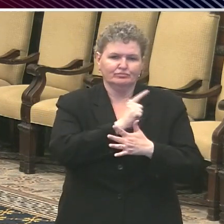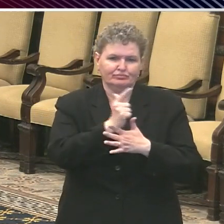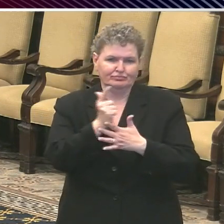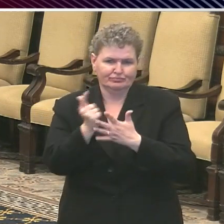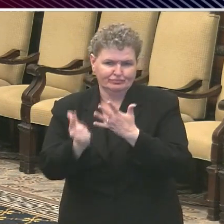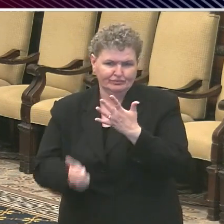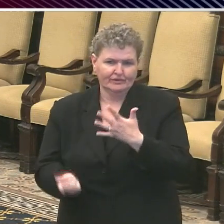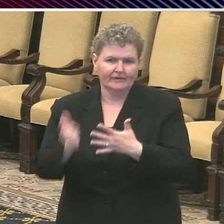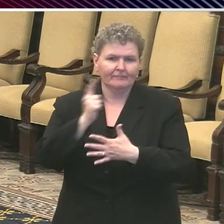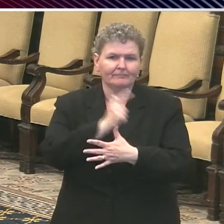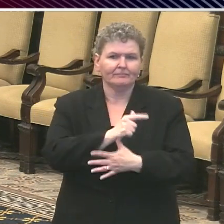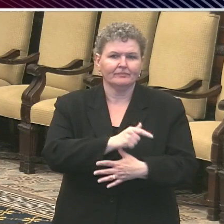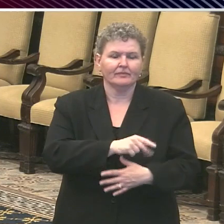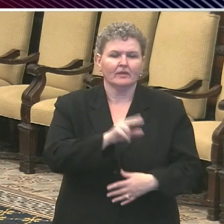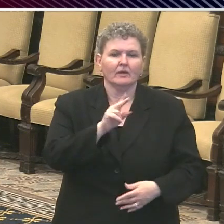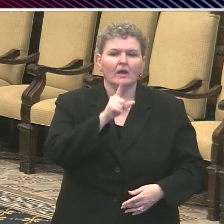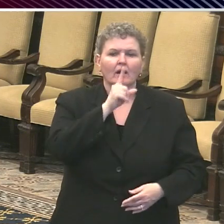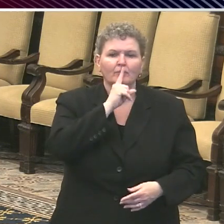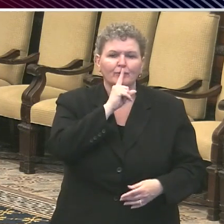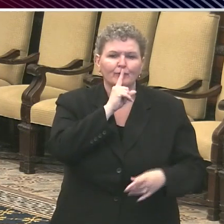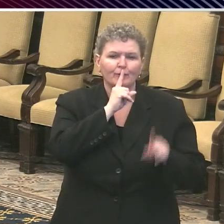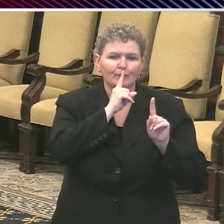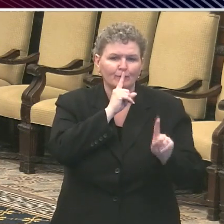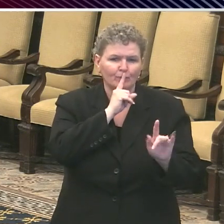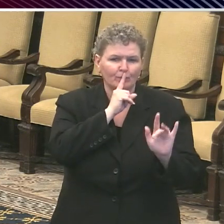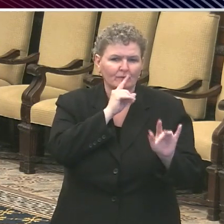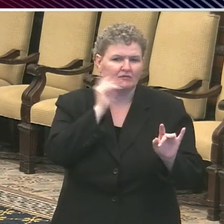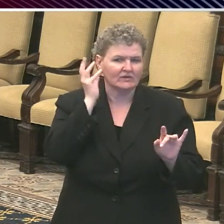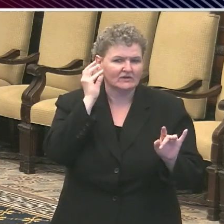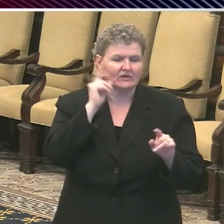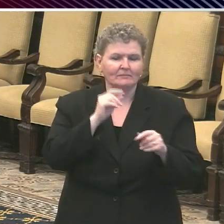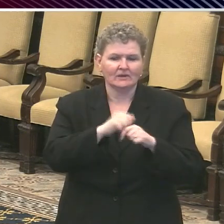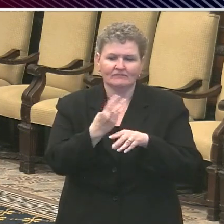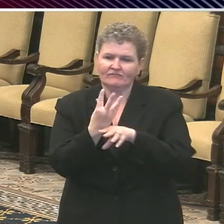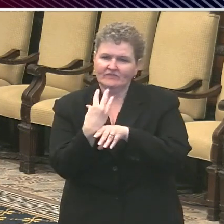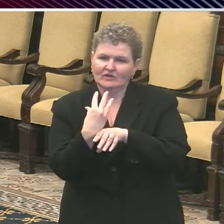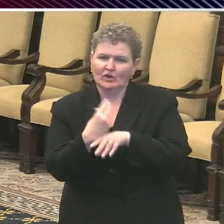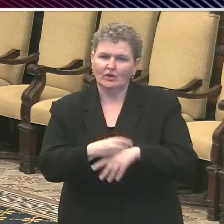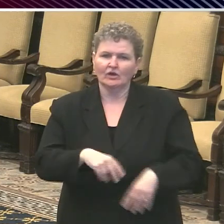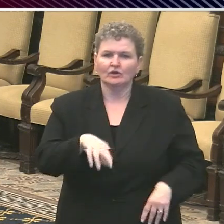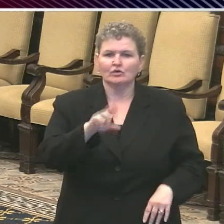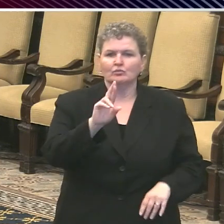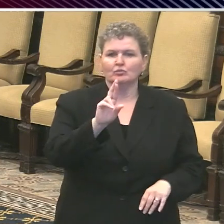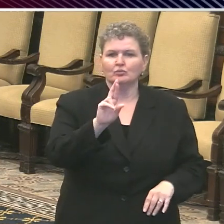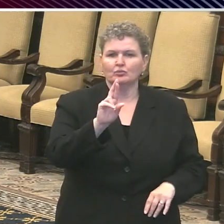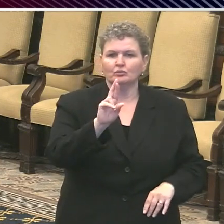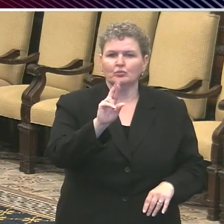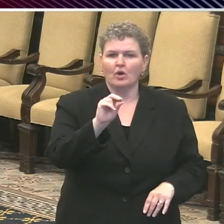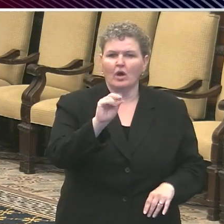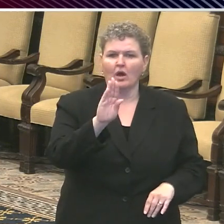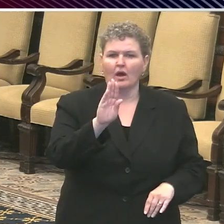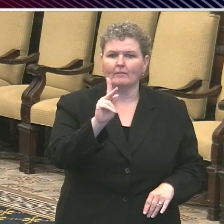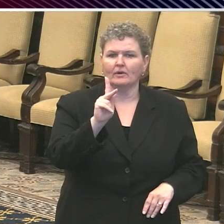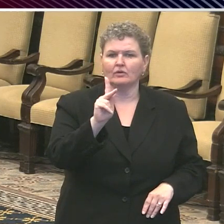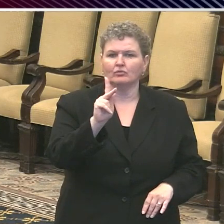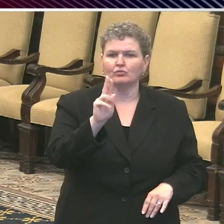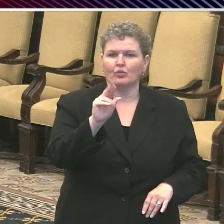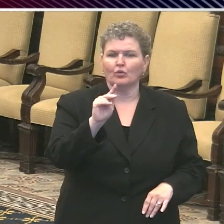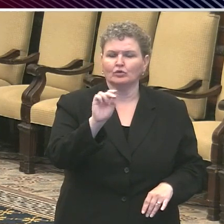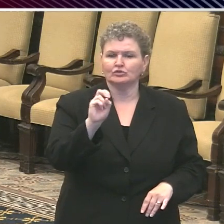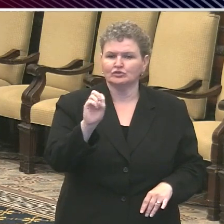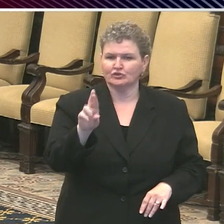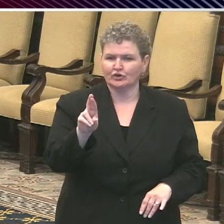their questions. And we will start with Rob Kushner at NBC 10. Mr.